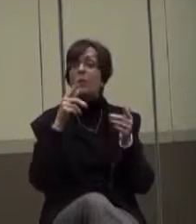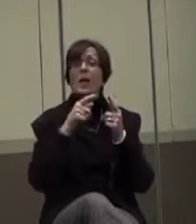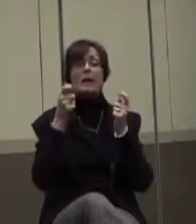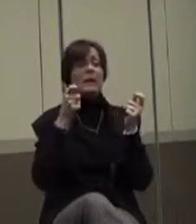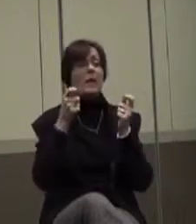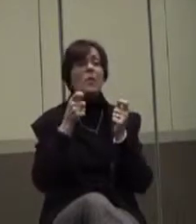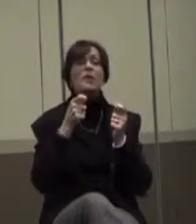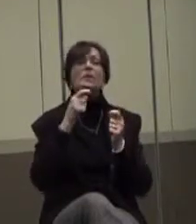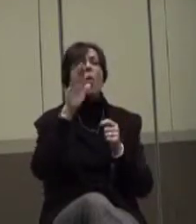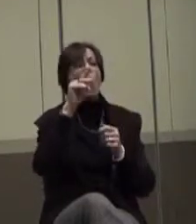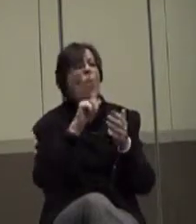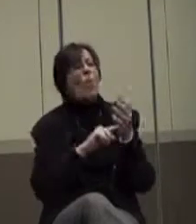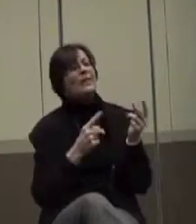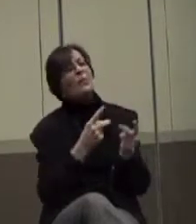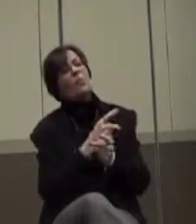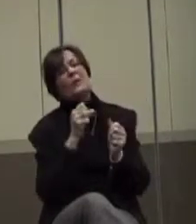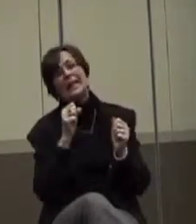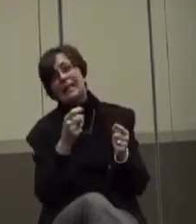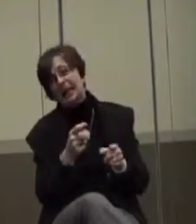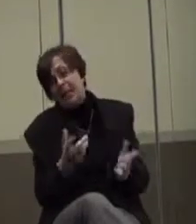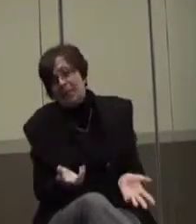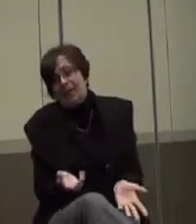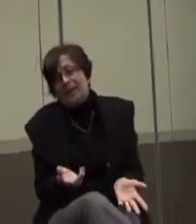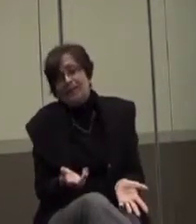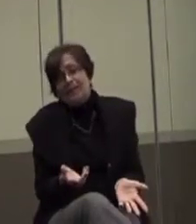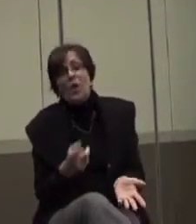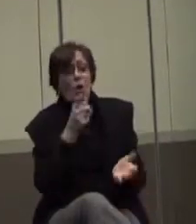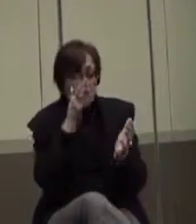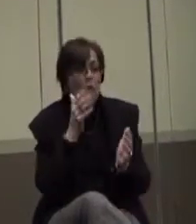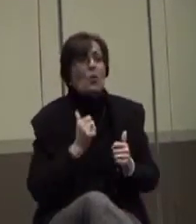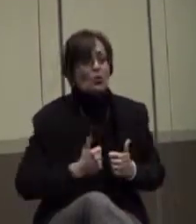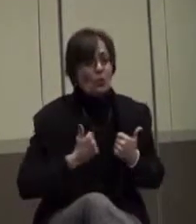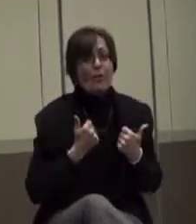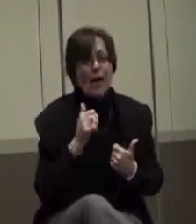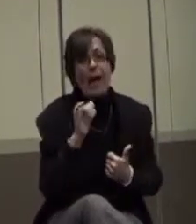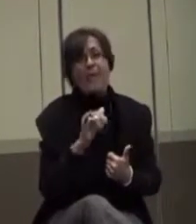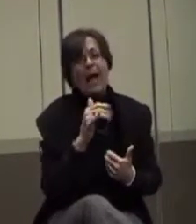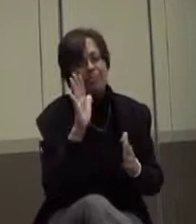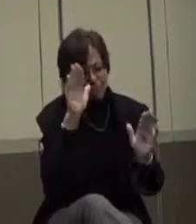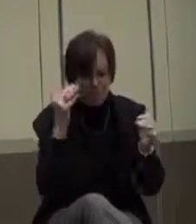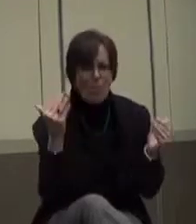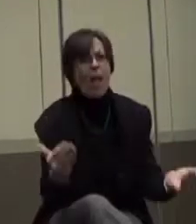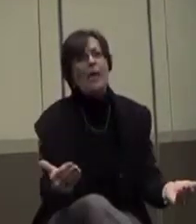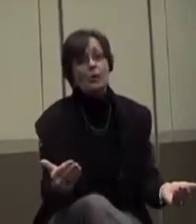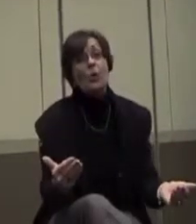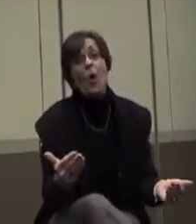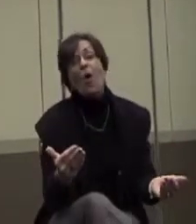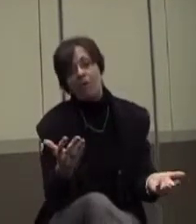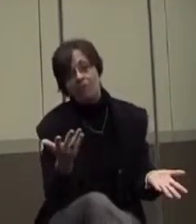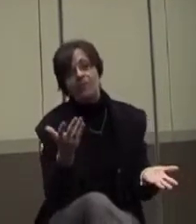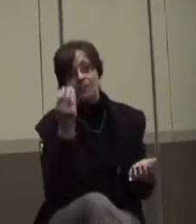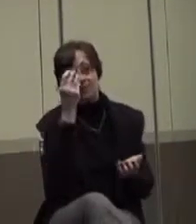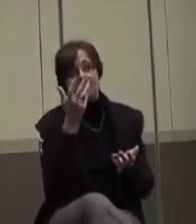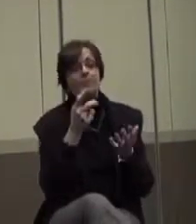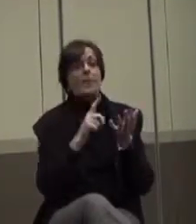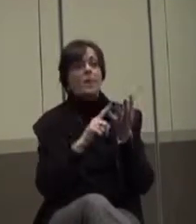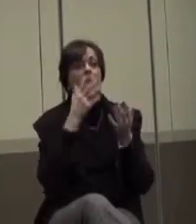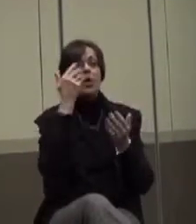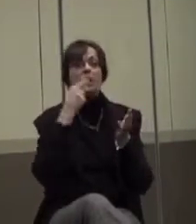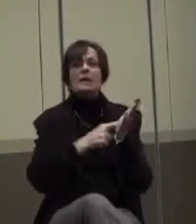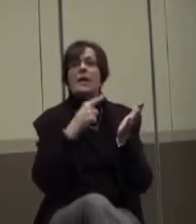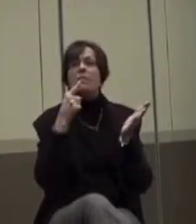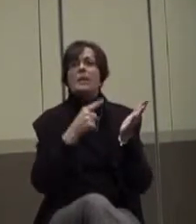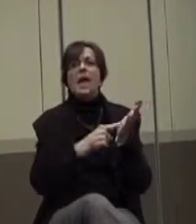say, what's the worst that could happen? You know what? You can survive that. Let's go. Okay? Because